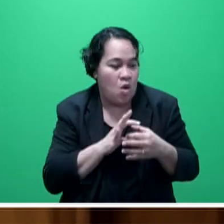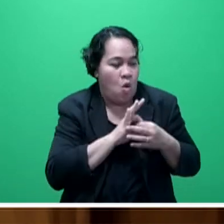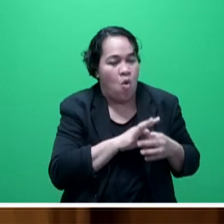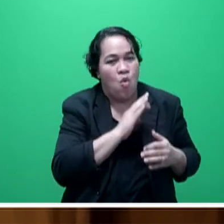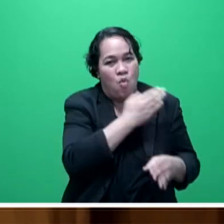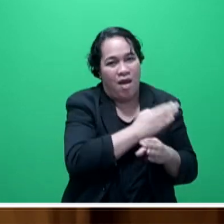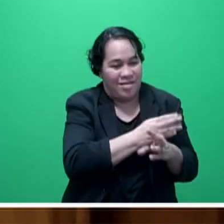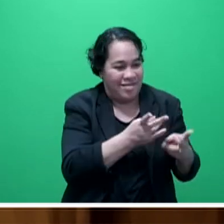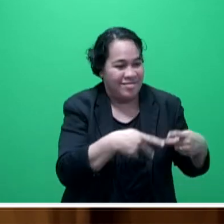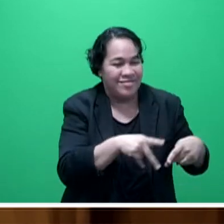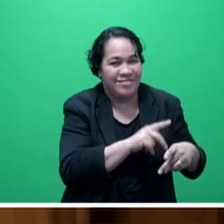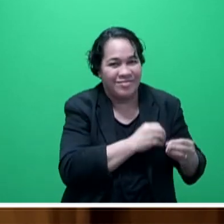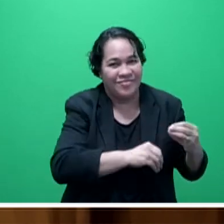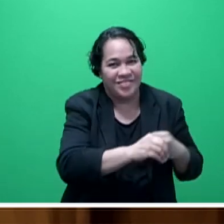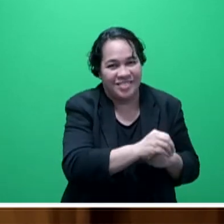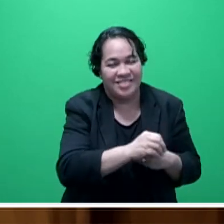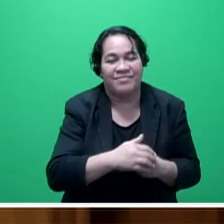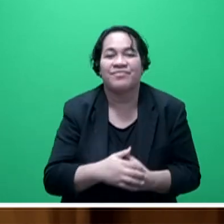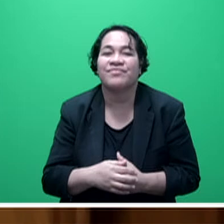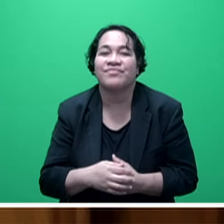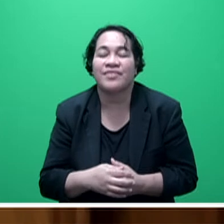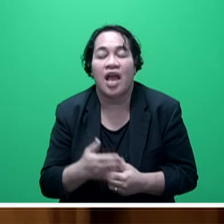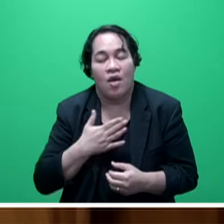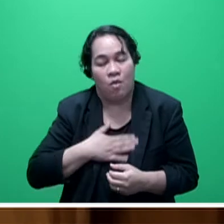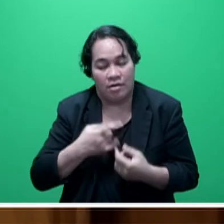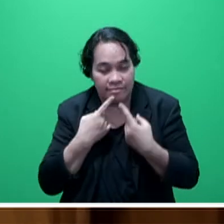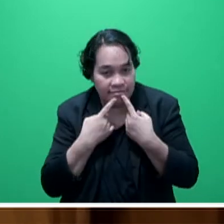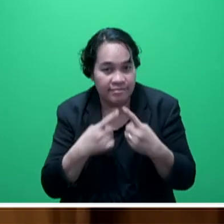workstations. Honourable Speaker, I would like to highlight that